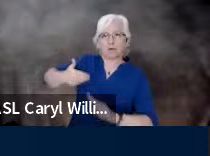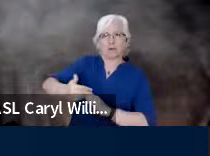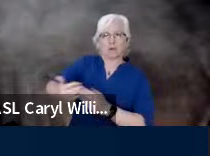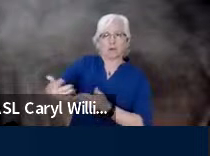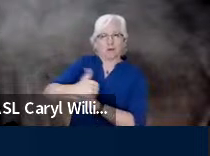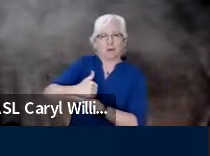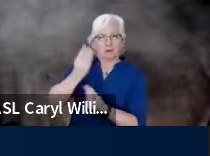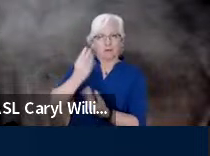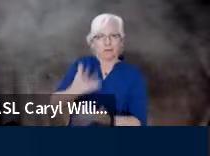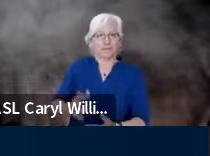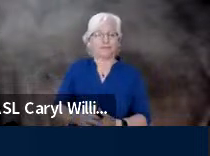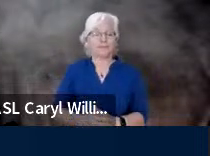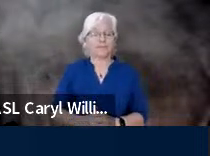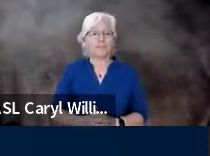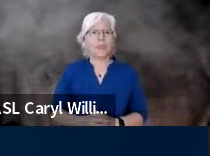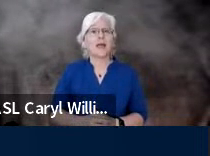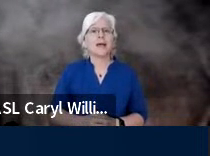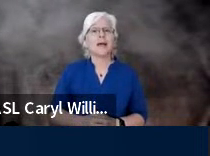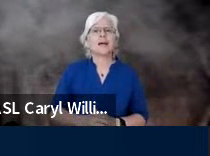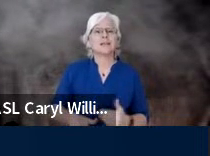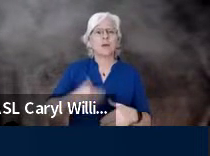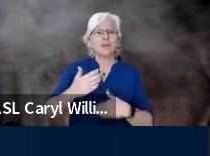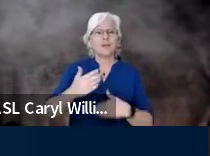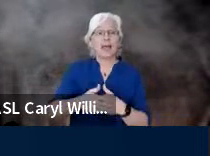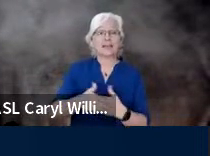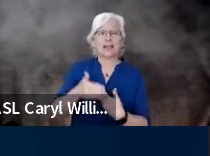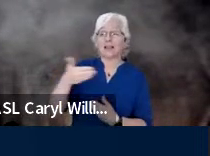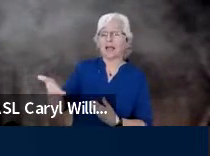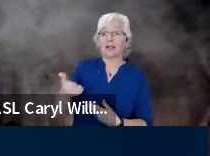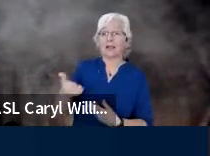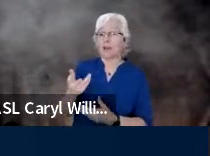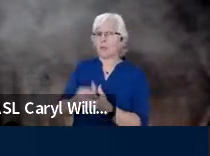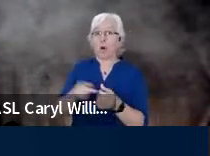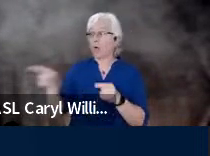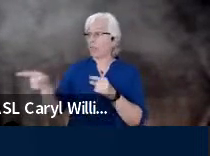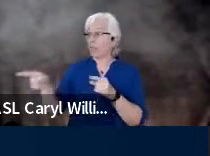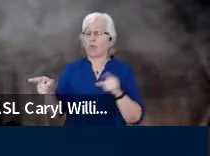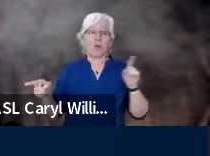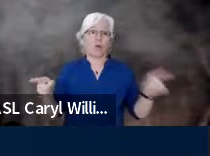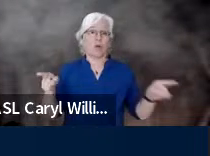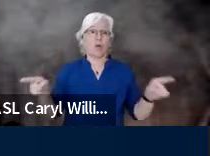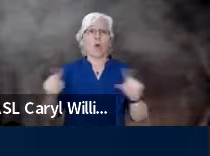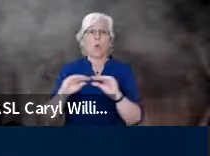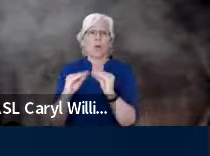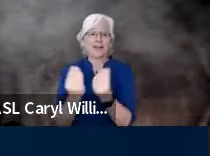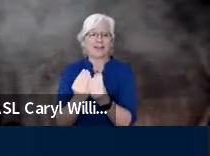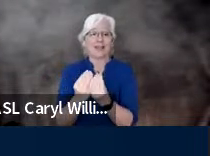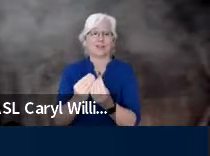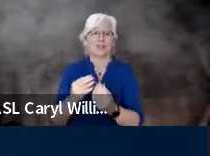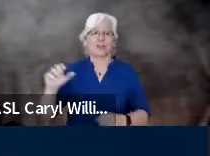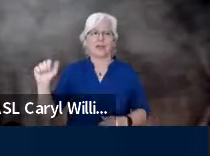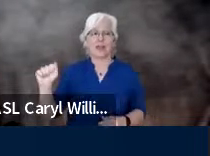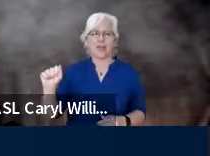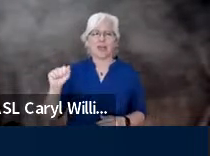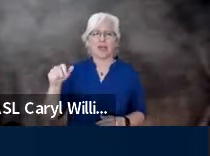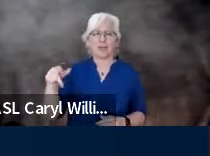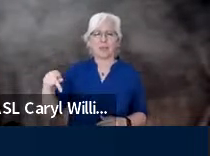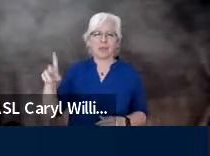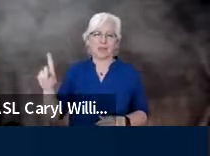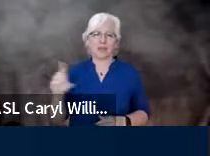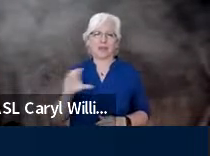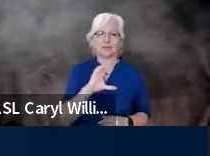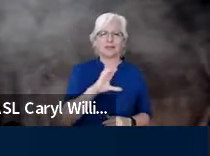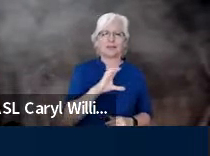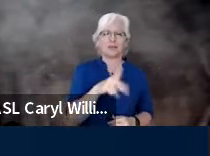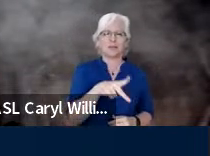I'd like to turn things over to leadership from both organizations of AAPD and CDT to tell you a little bit more about